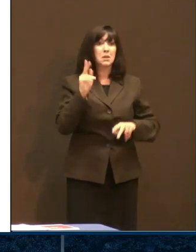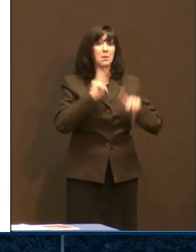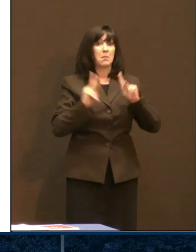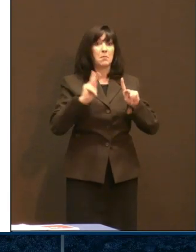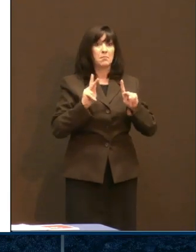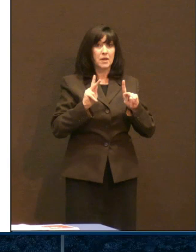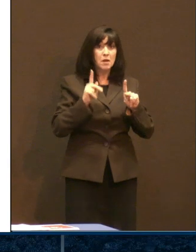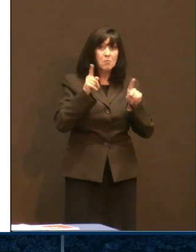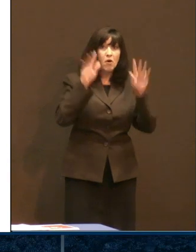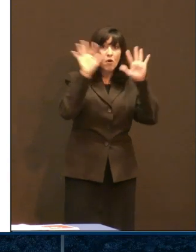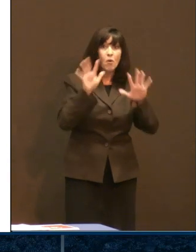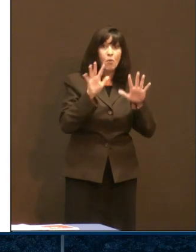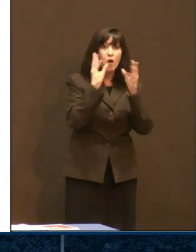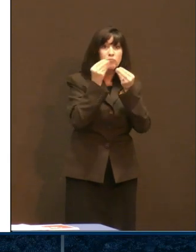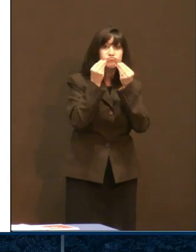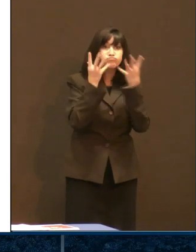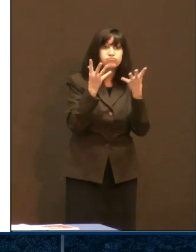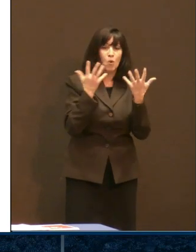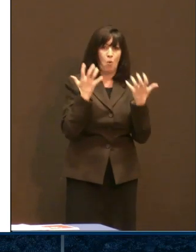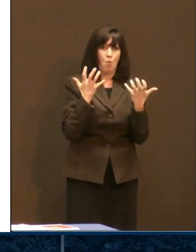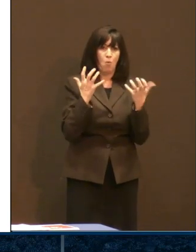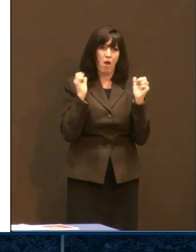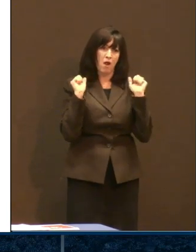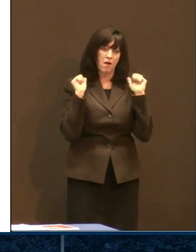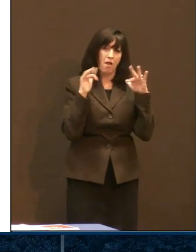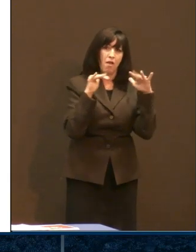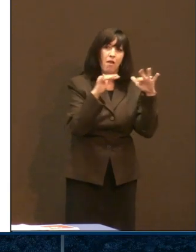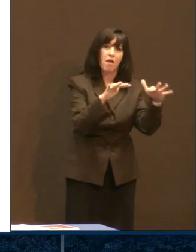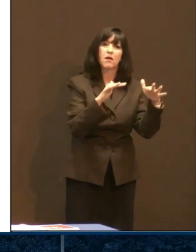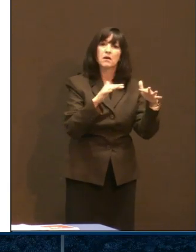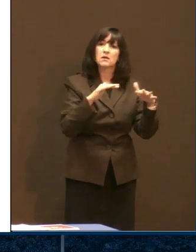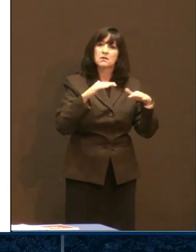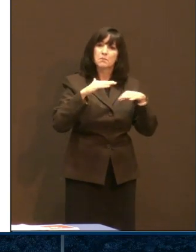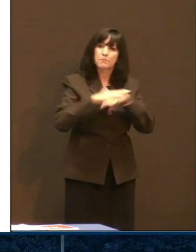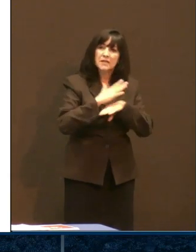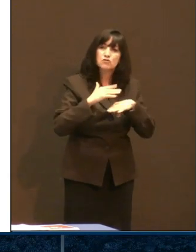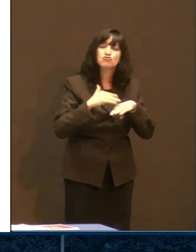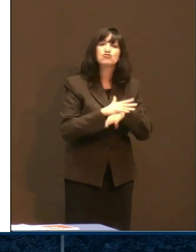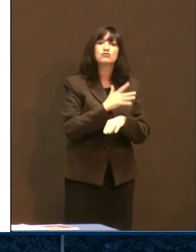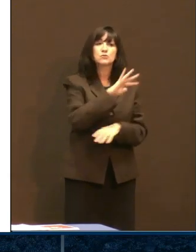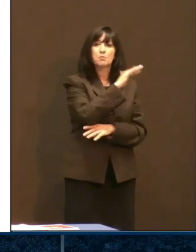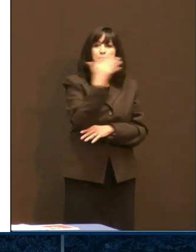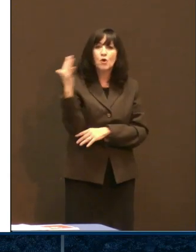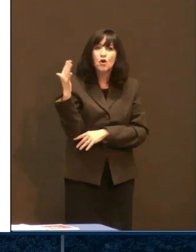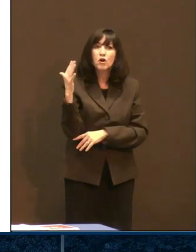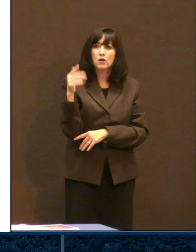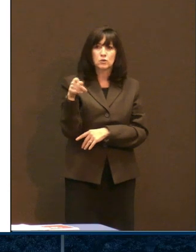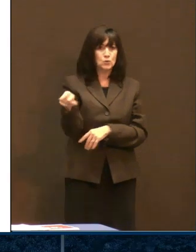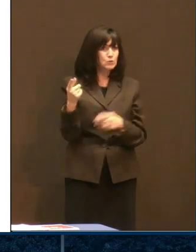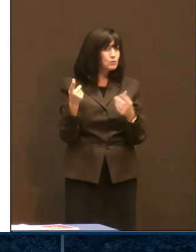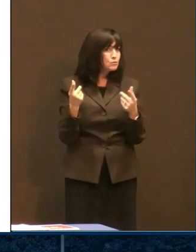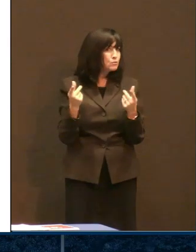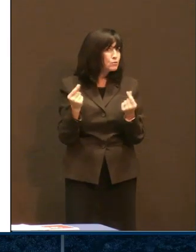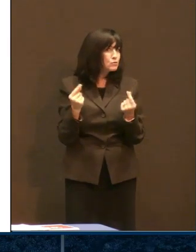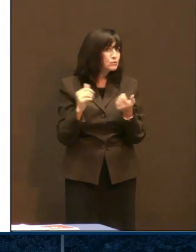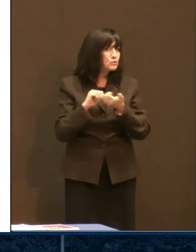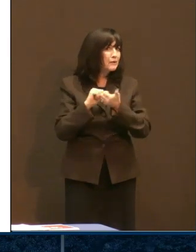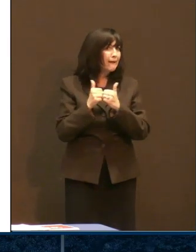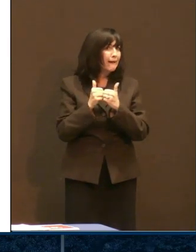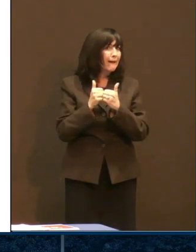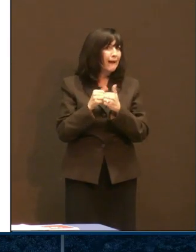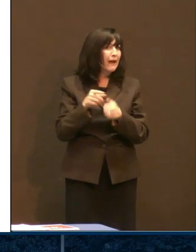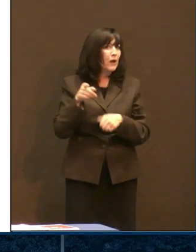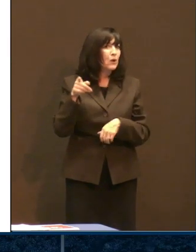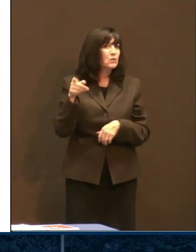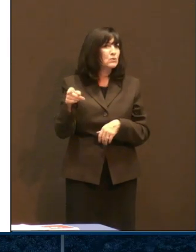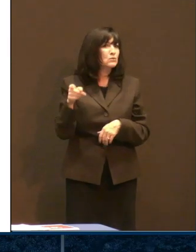and any thoughts you might have or kind of words of wisdom for people that might be considering going outside this weekend? I find myself praying for